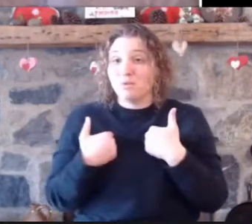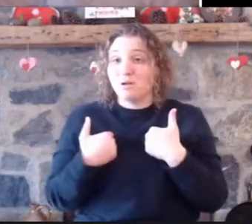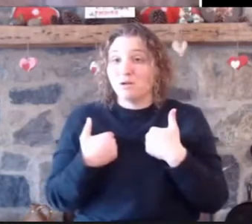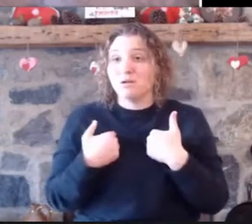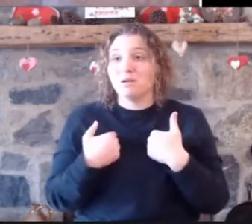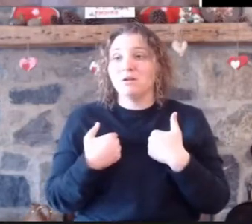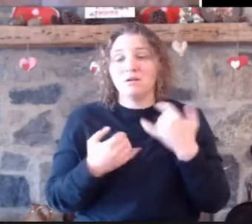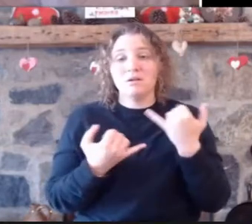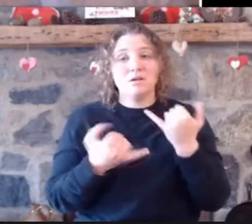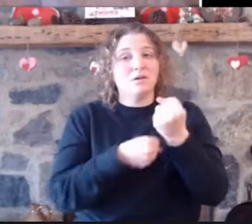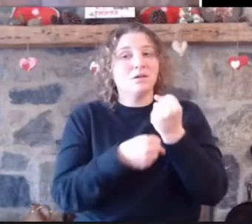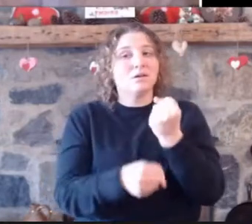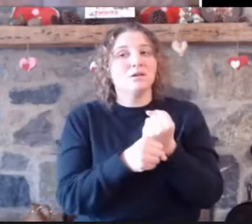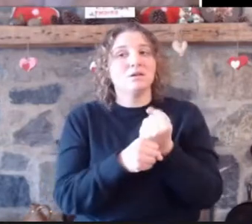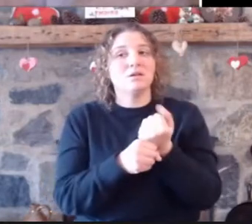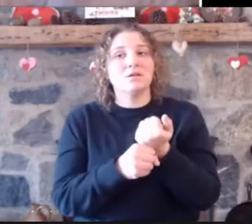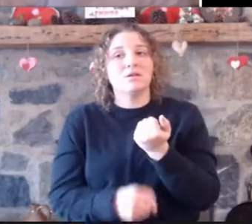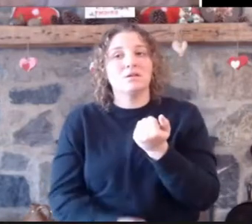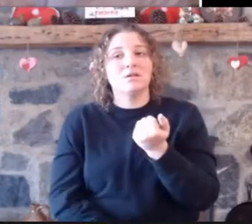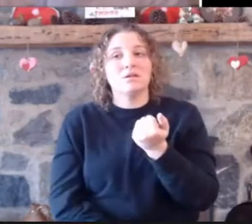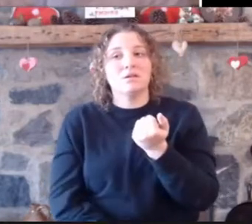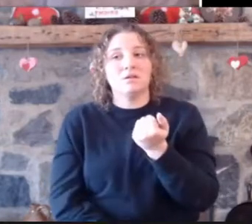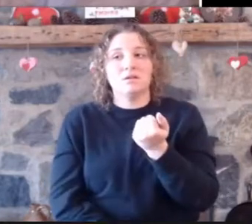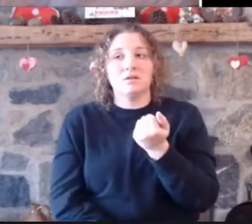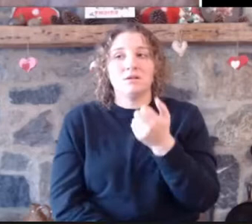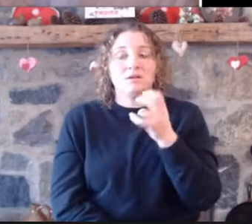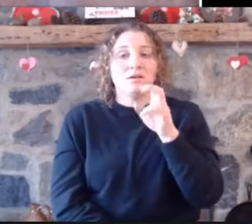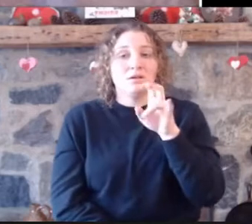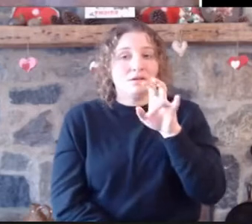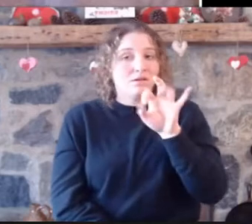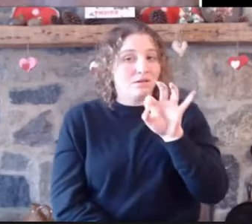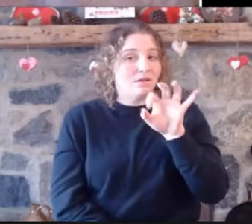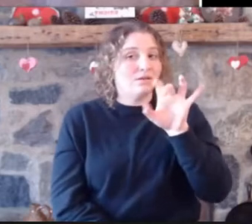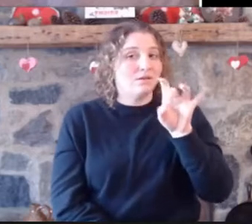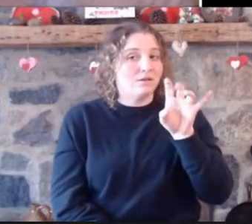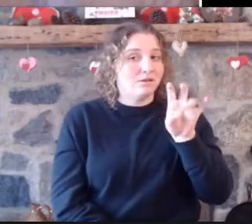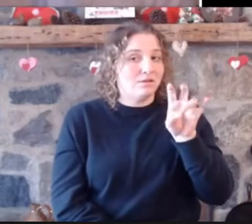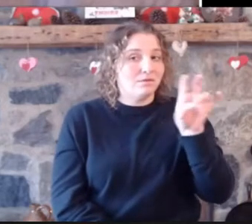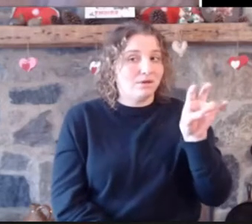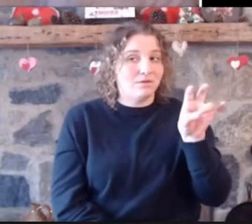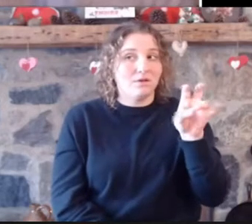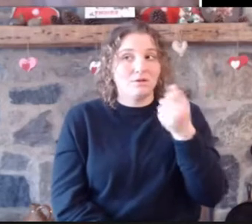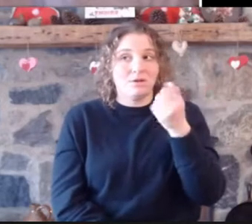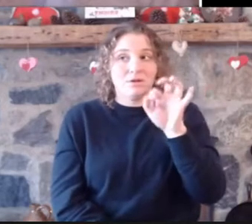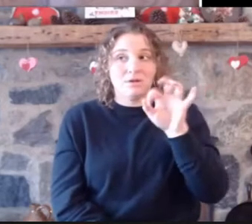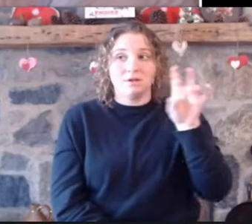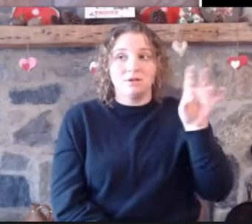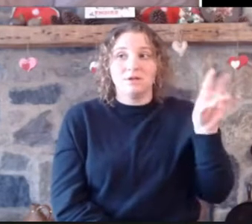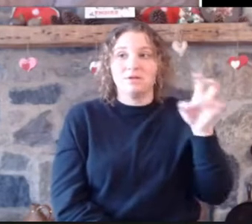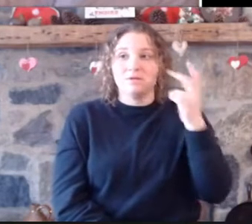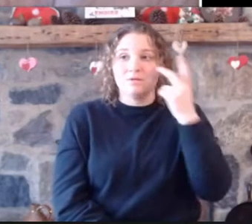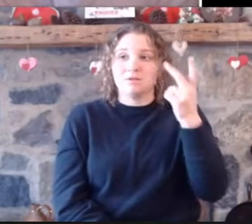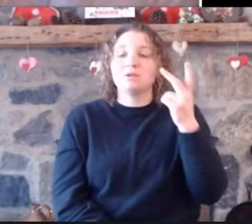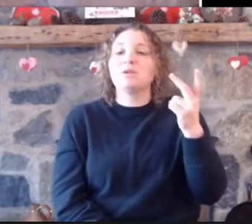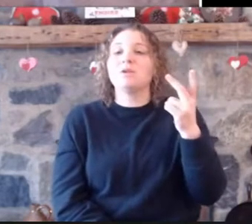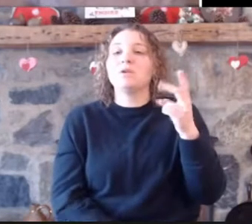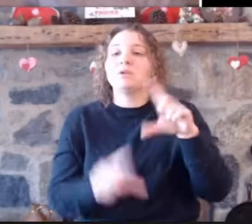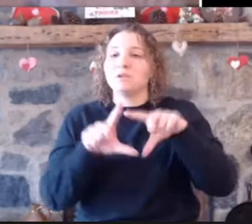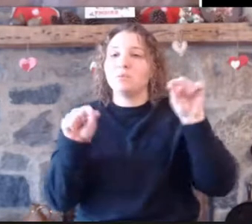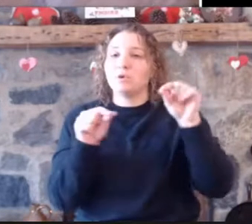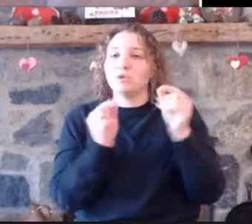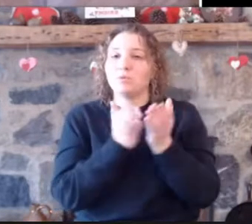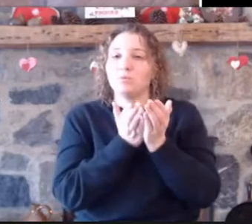1977, off the coast of New Zealand, where, by the way, near that colossal squid finding, off the coast of New Zealand, a Japanese fishing boat reeled